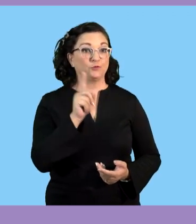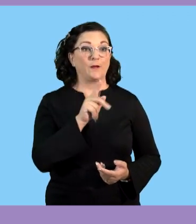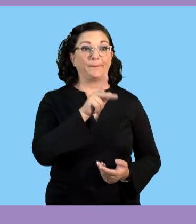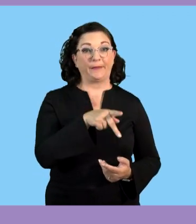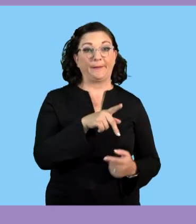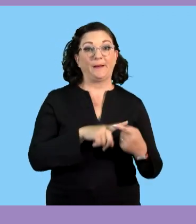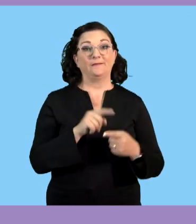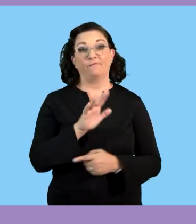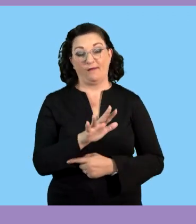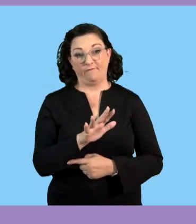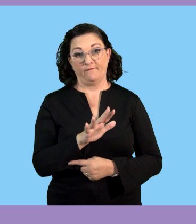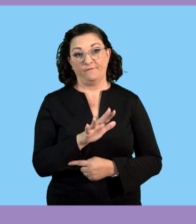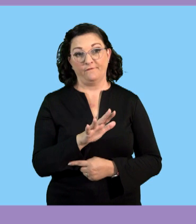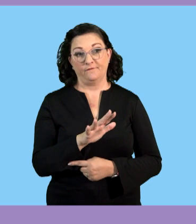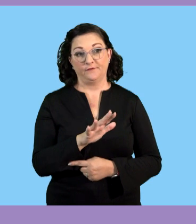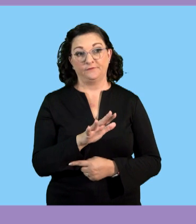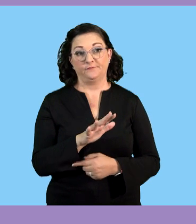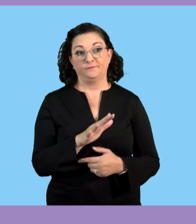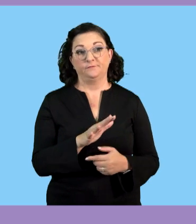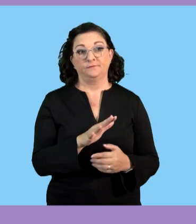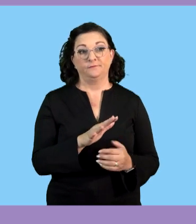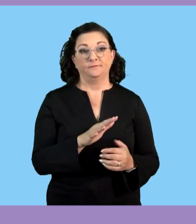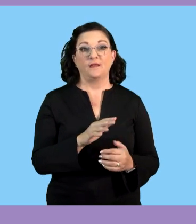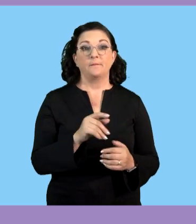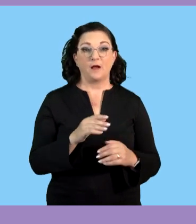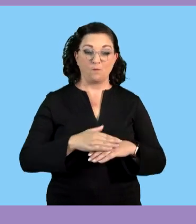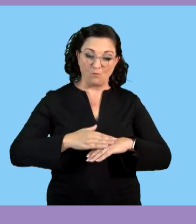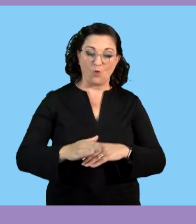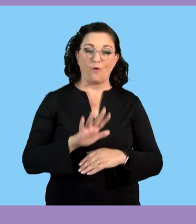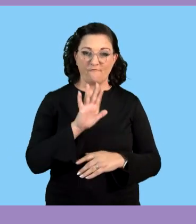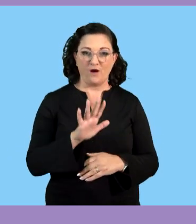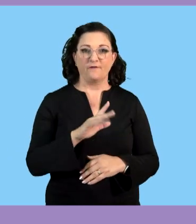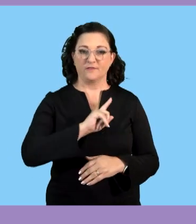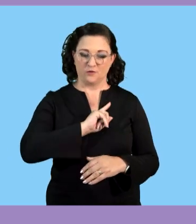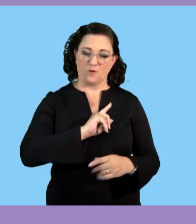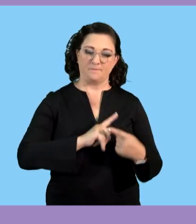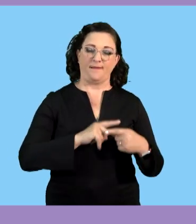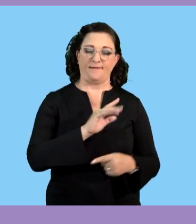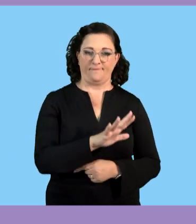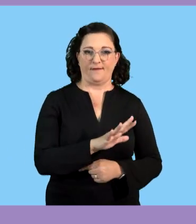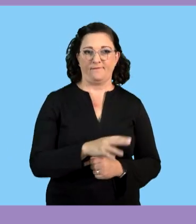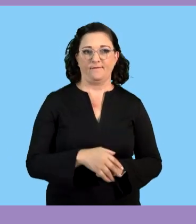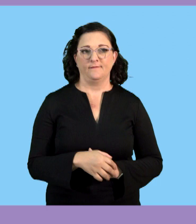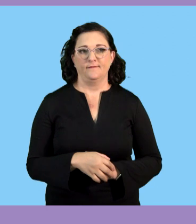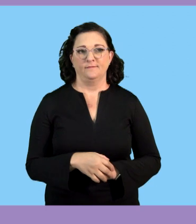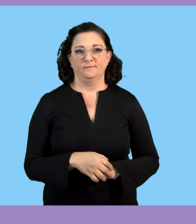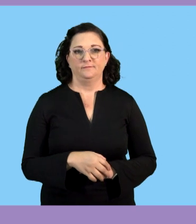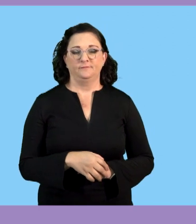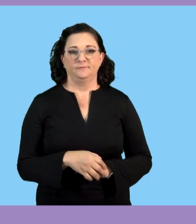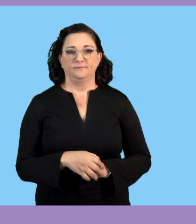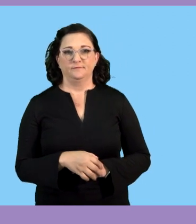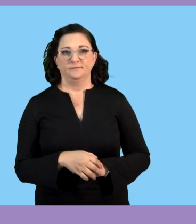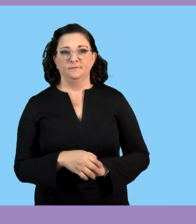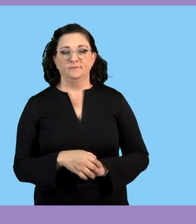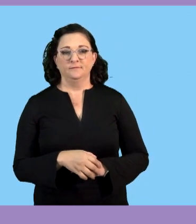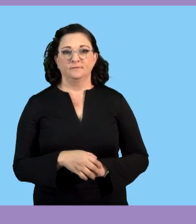brother's age plus 5. So whatever his brother's age is, Karabo is 5 years older. So we are going to add 5